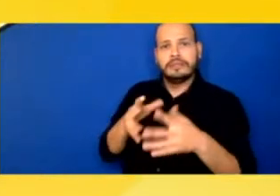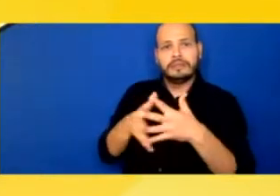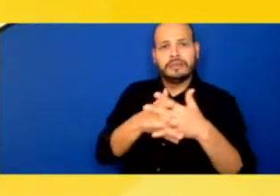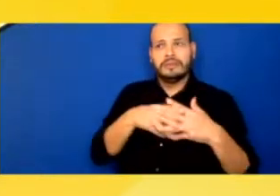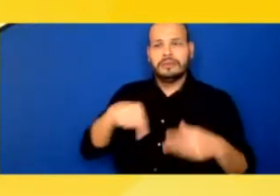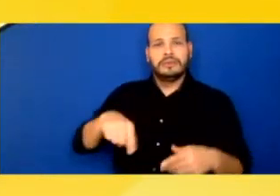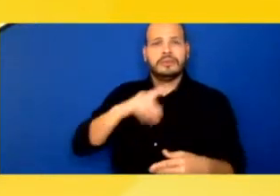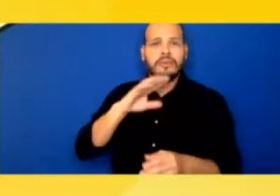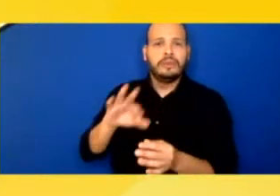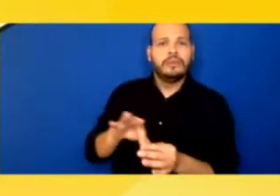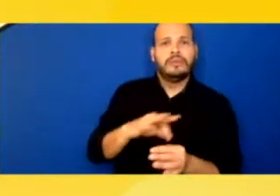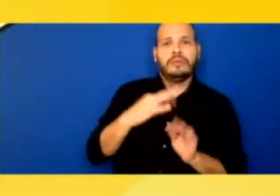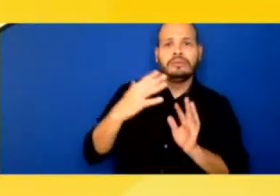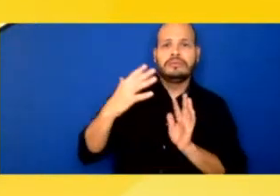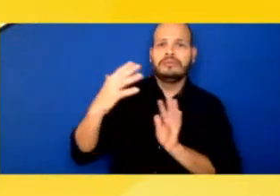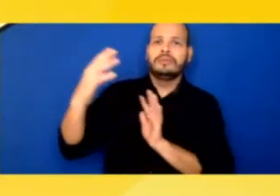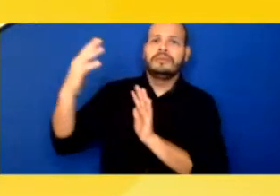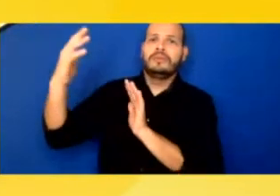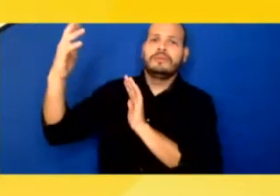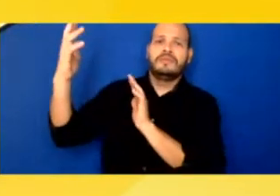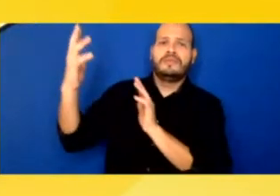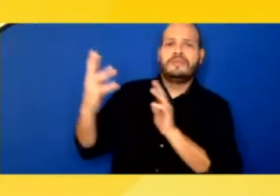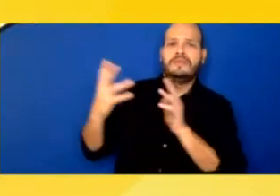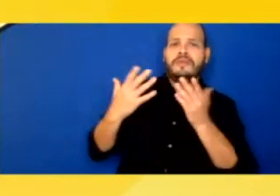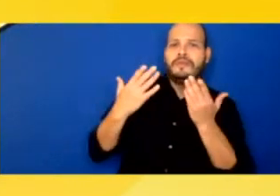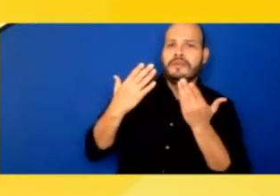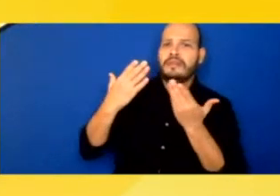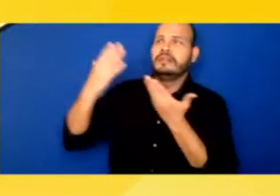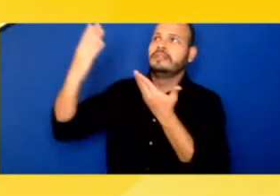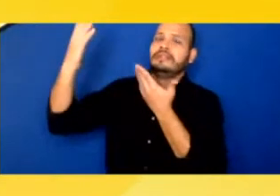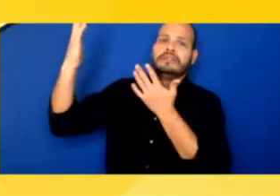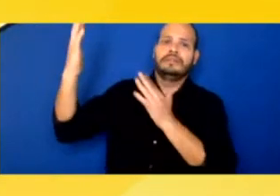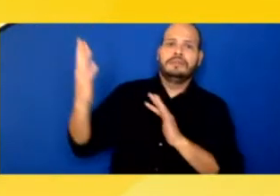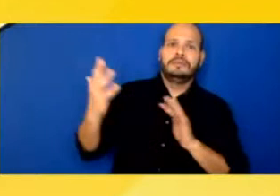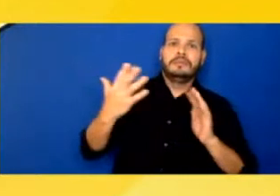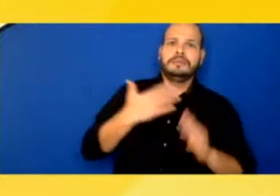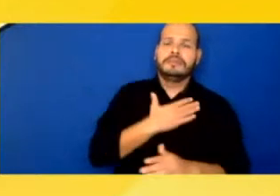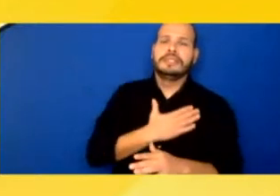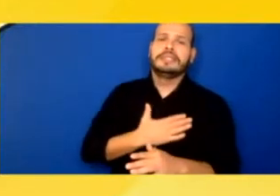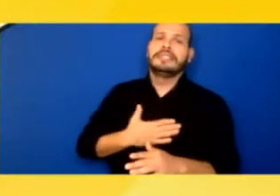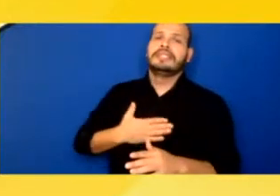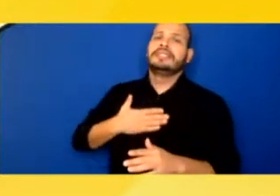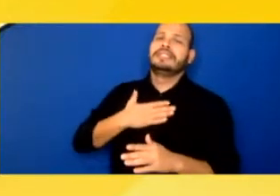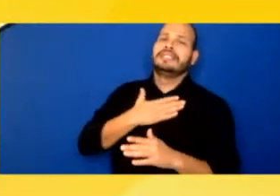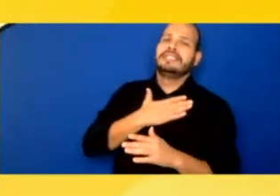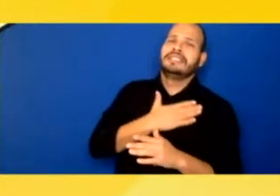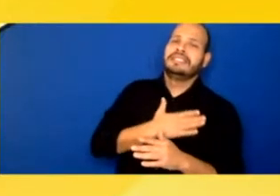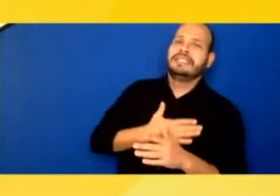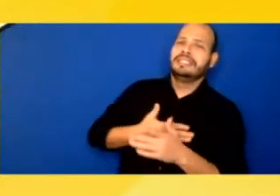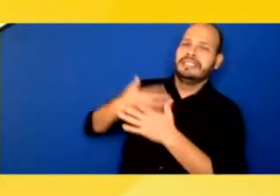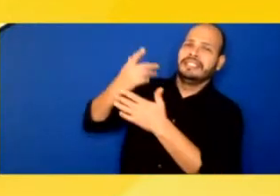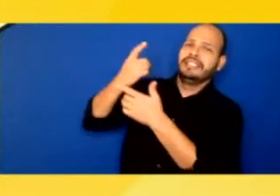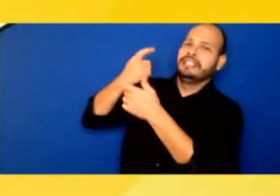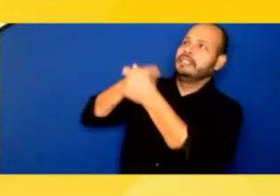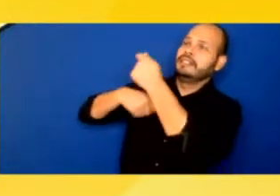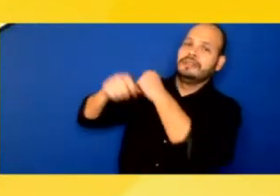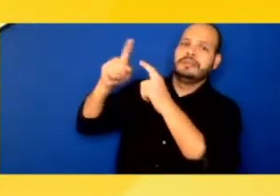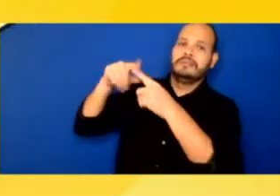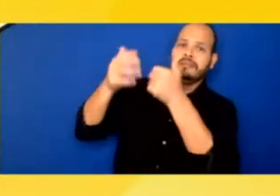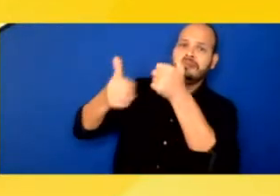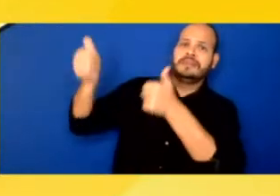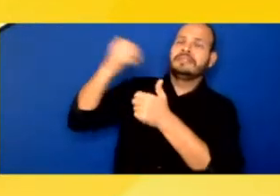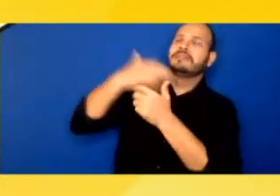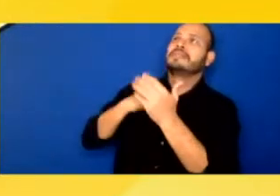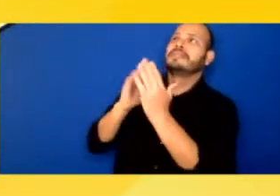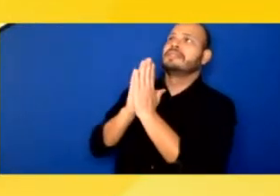change of leadership in order for us to not only survive, but become the nation that you destined us to be, where there is liberty